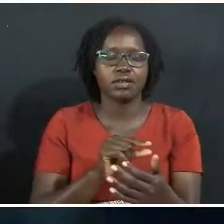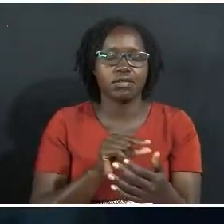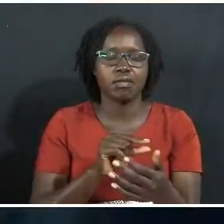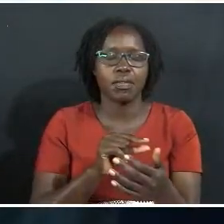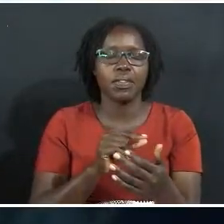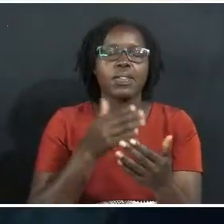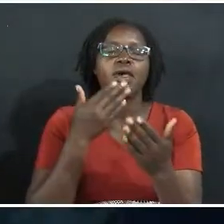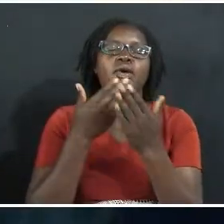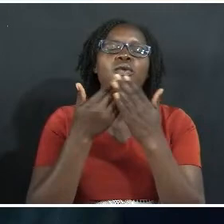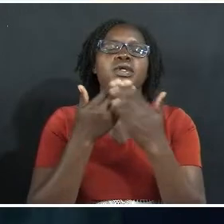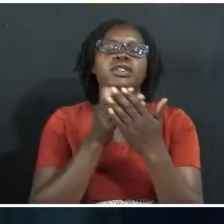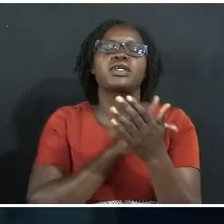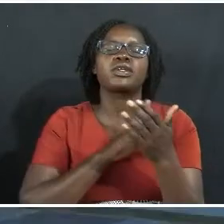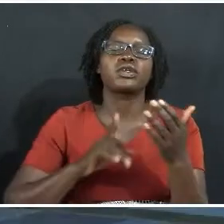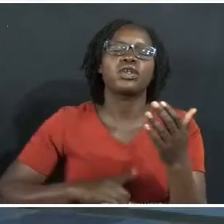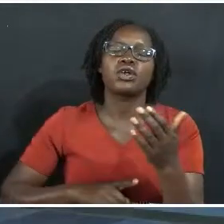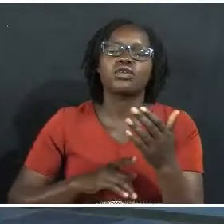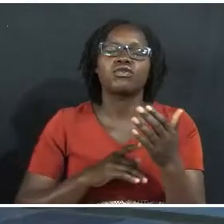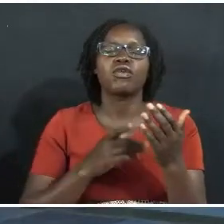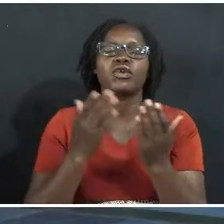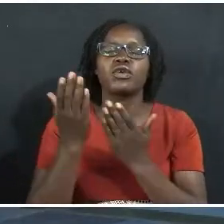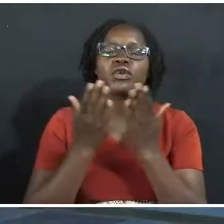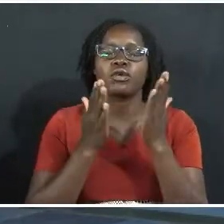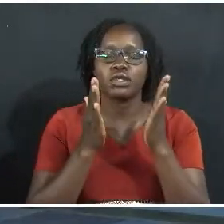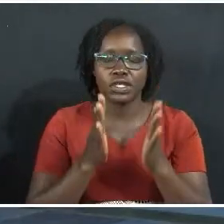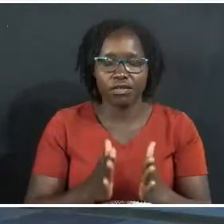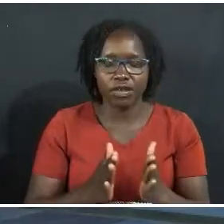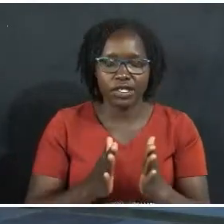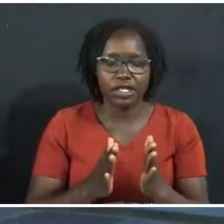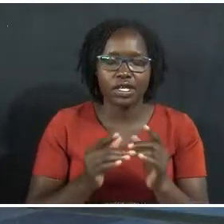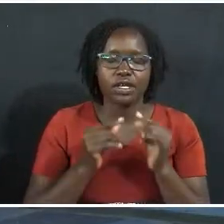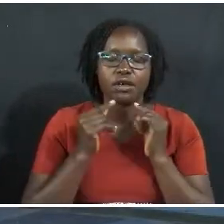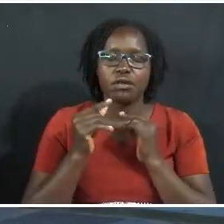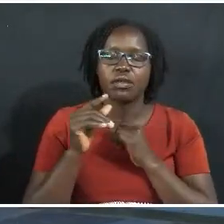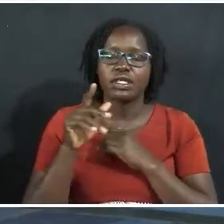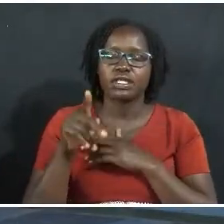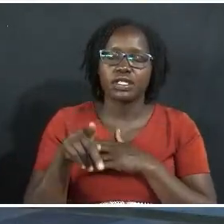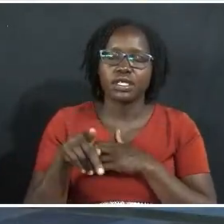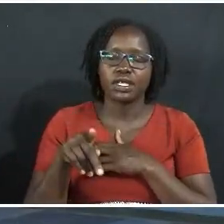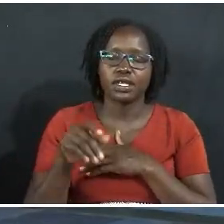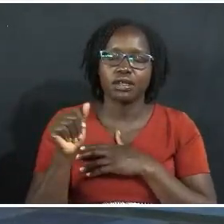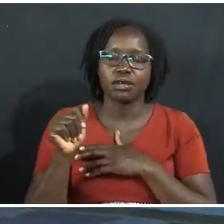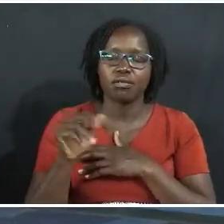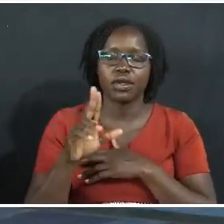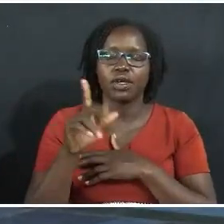We thank you, Lord, for your manservant, Pastor Paulos,